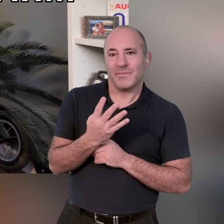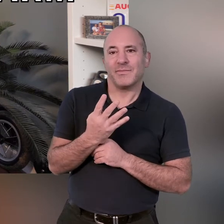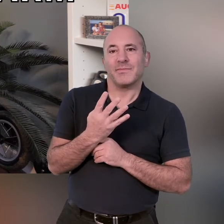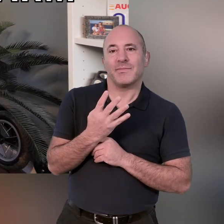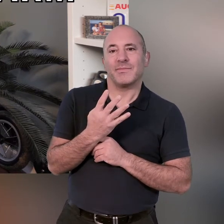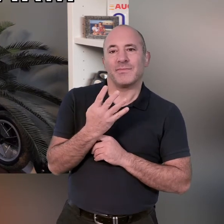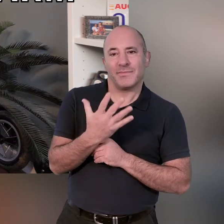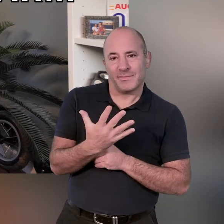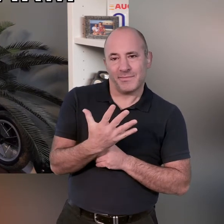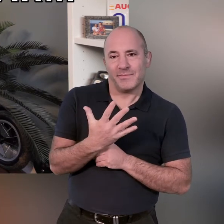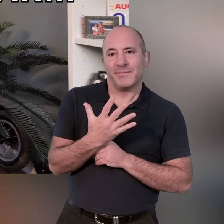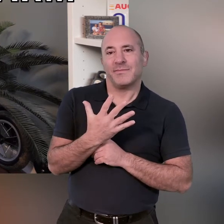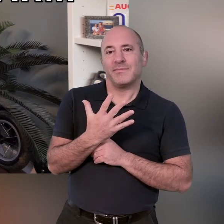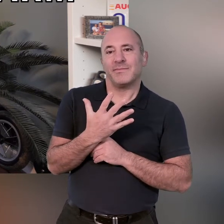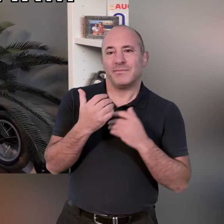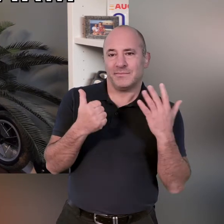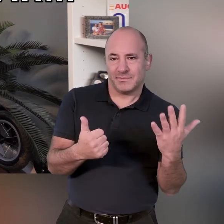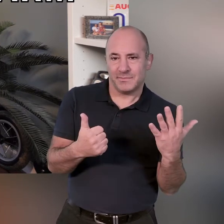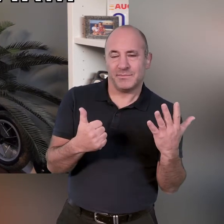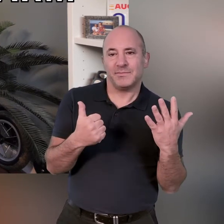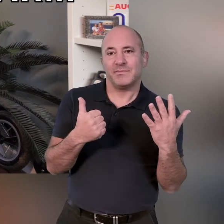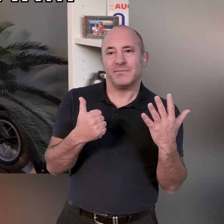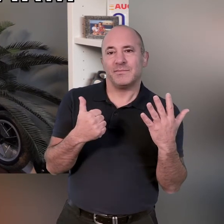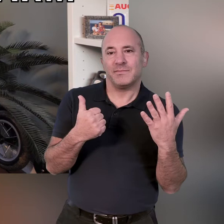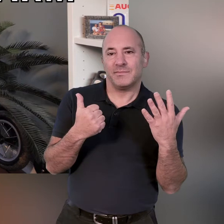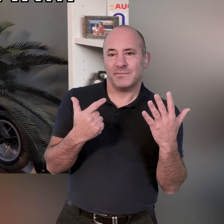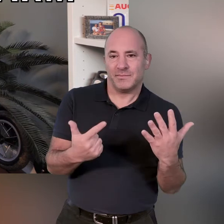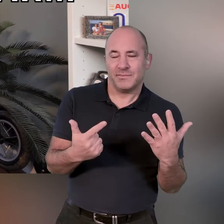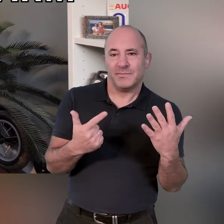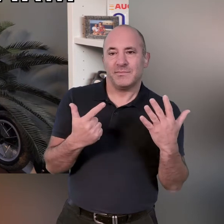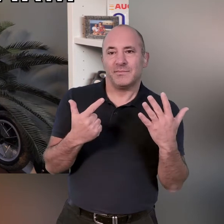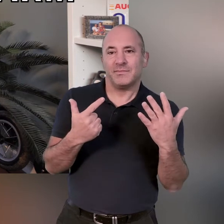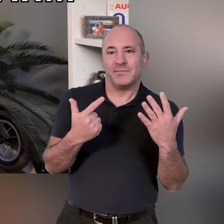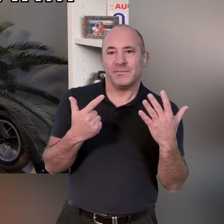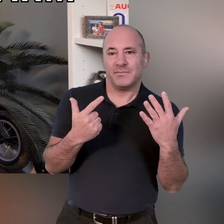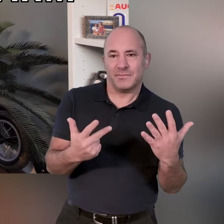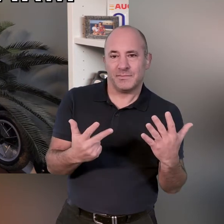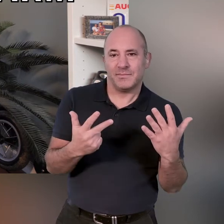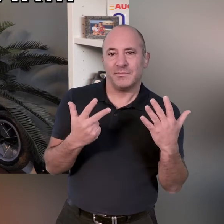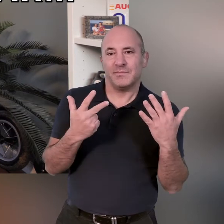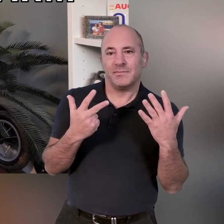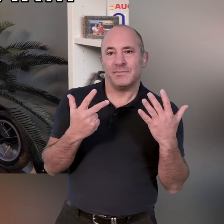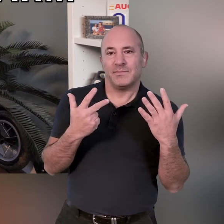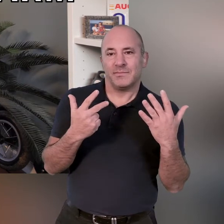4, 5, 6, 7,